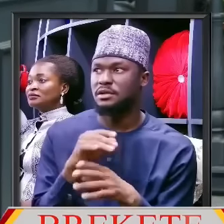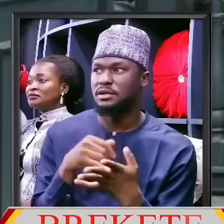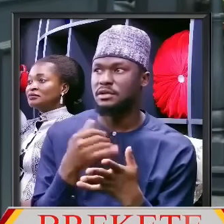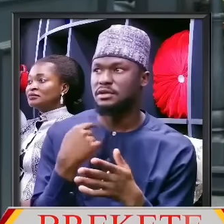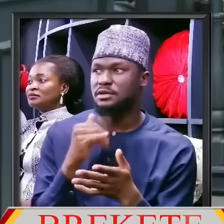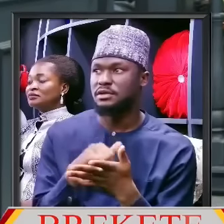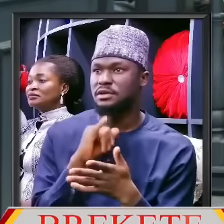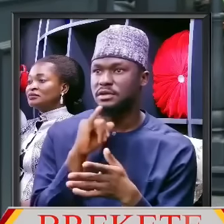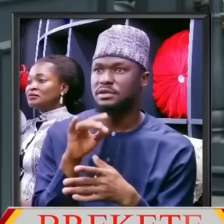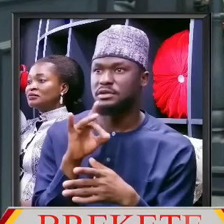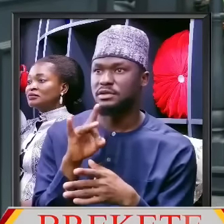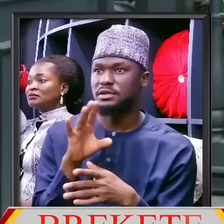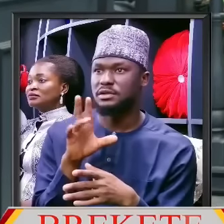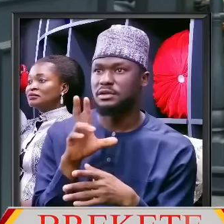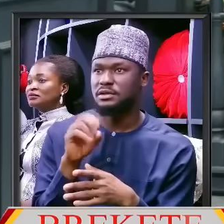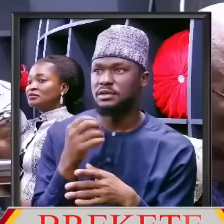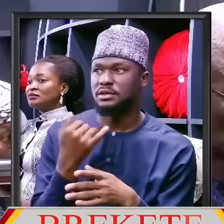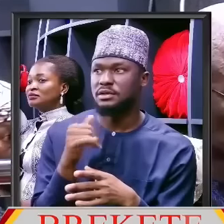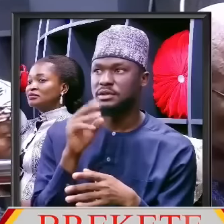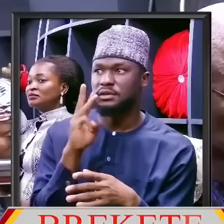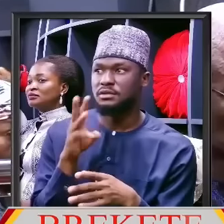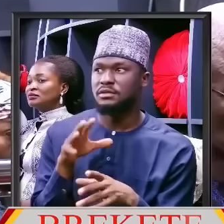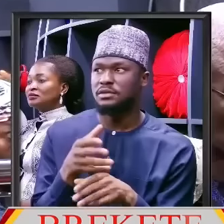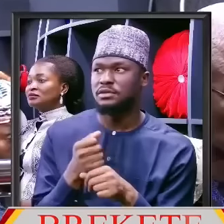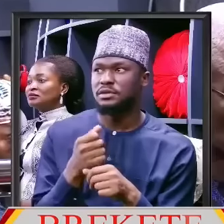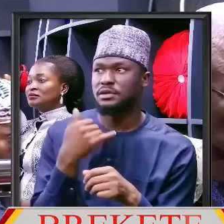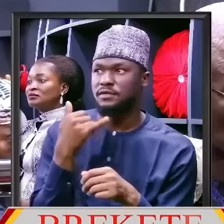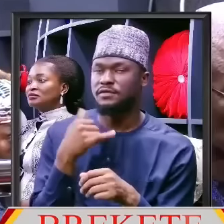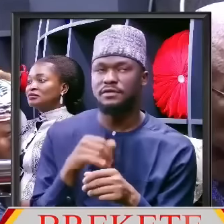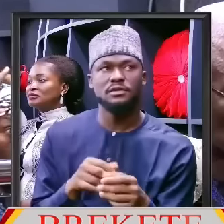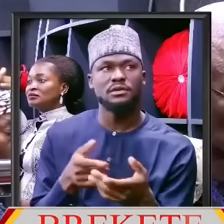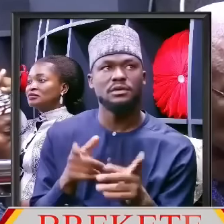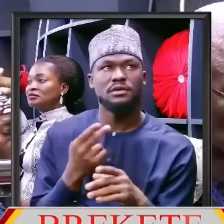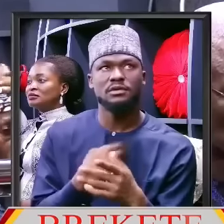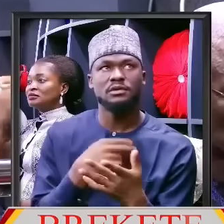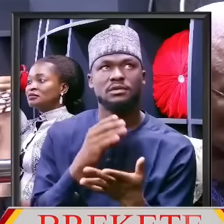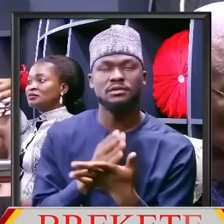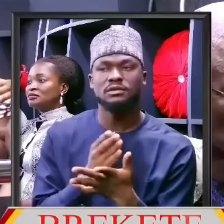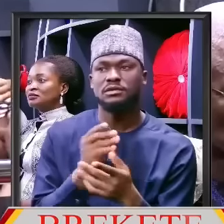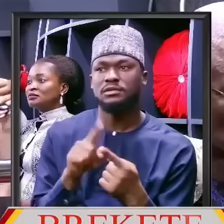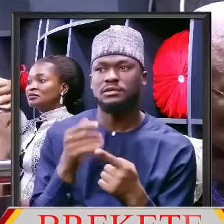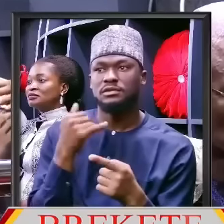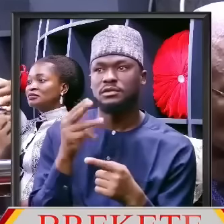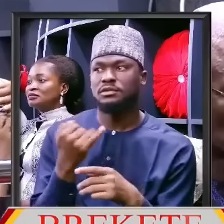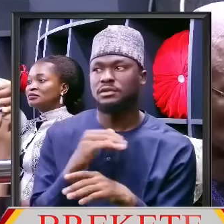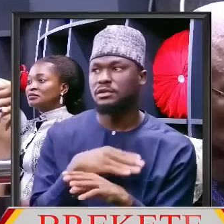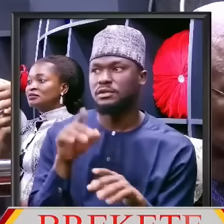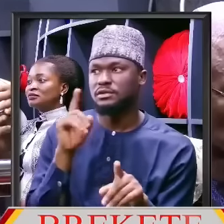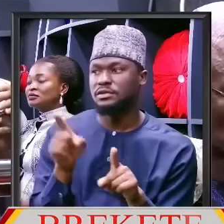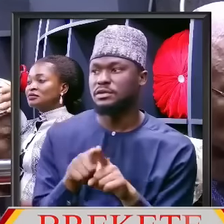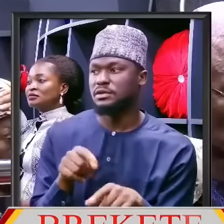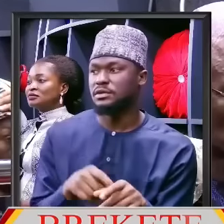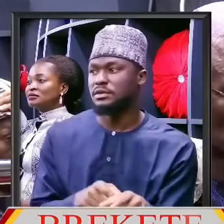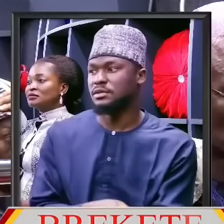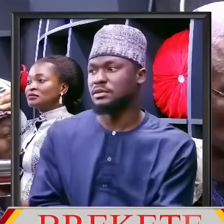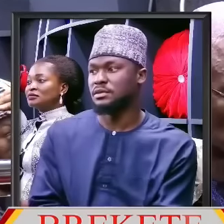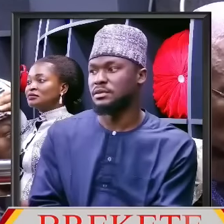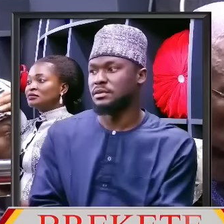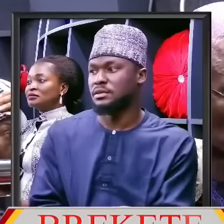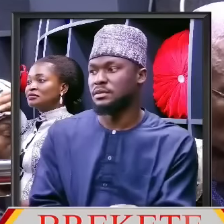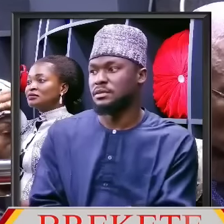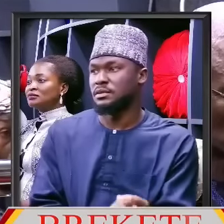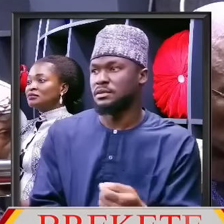they say at 8:30 they go fit take call. We even say, make we stop waiting, what they do. Call them that time, they no agree. They say at 8:30.